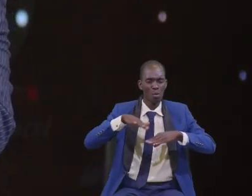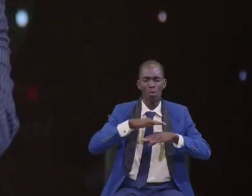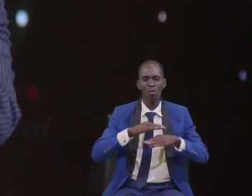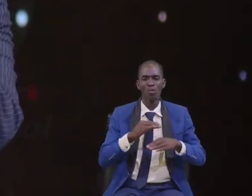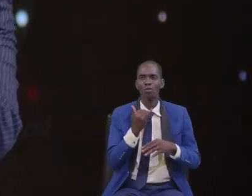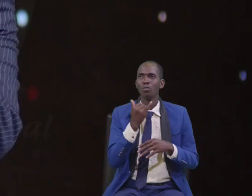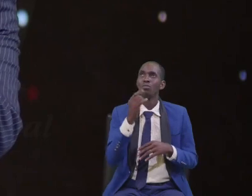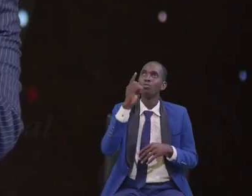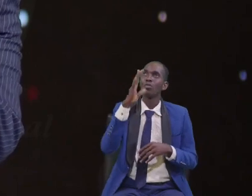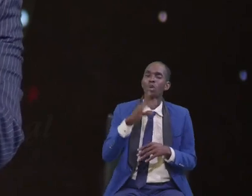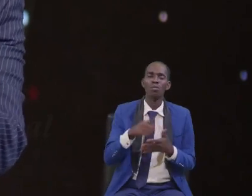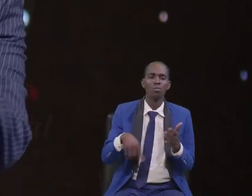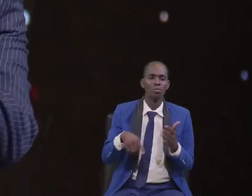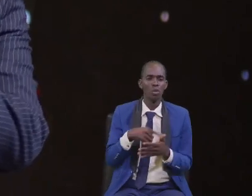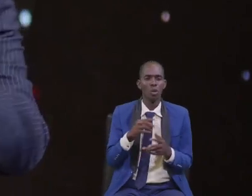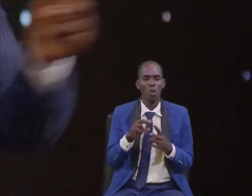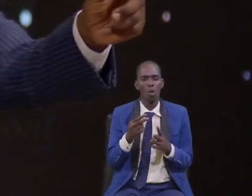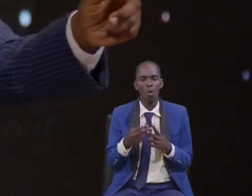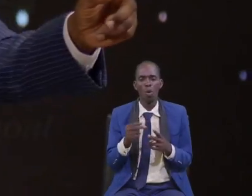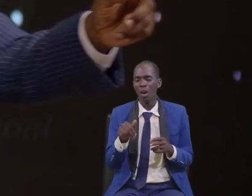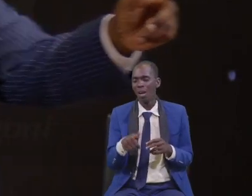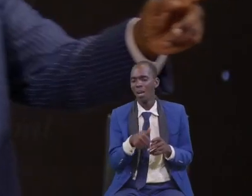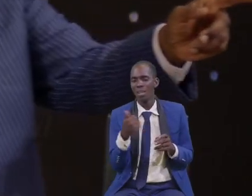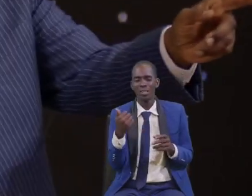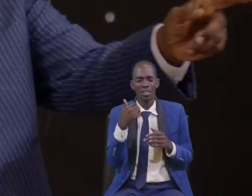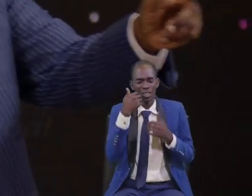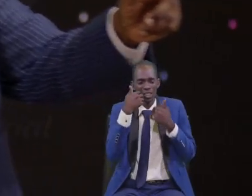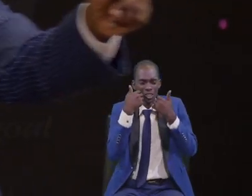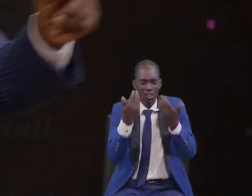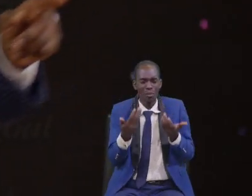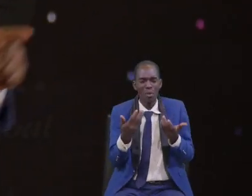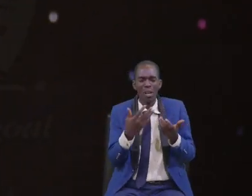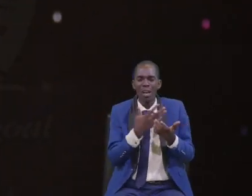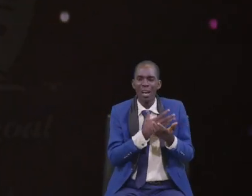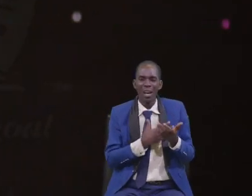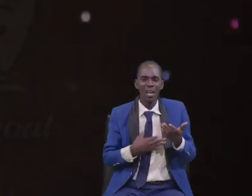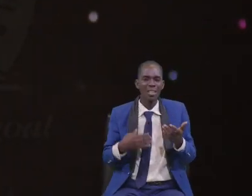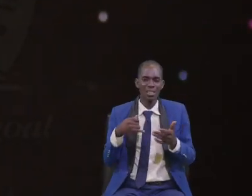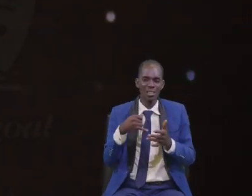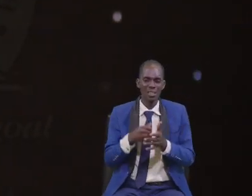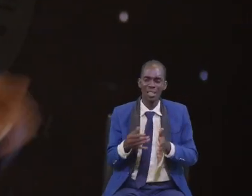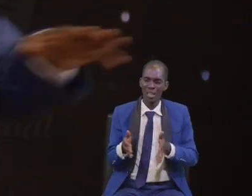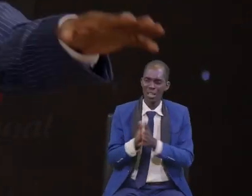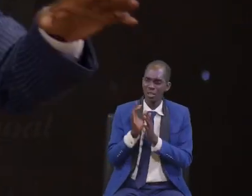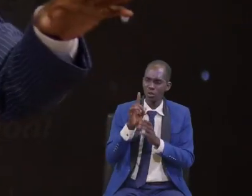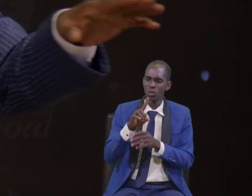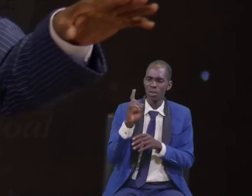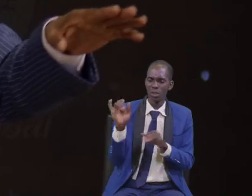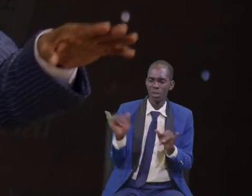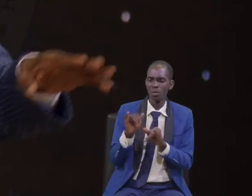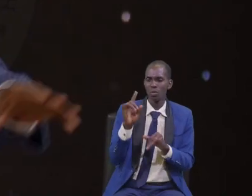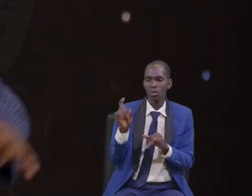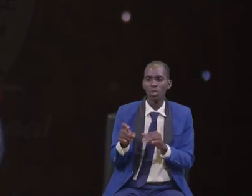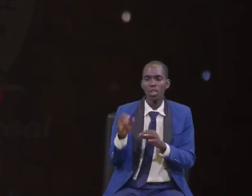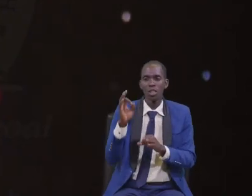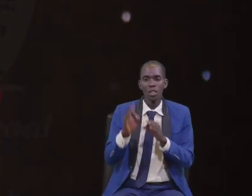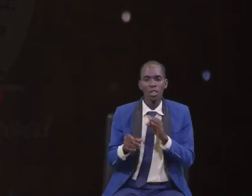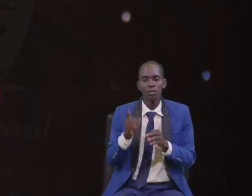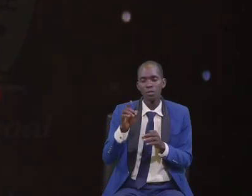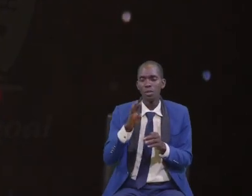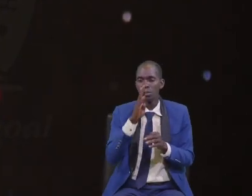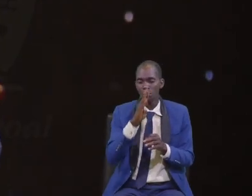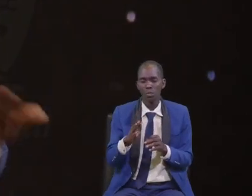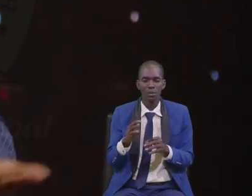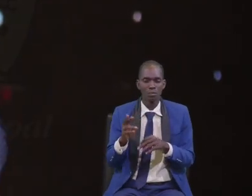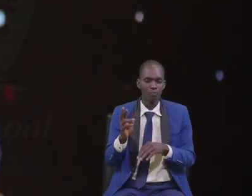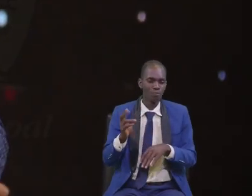yet, this comes to you. It says, if you be reproached for the name of Christ.